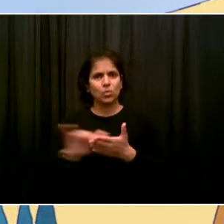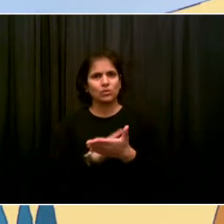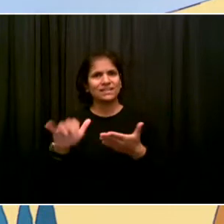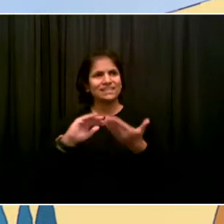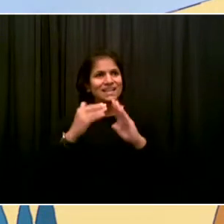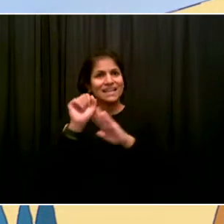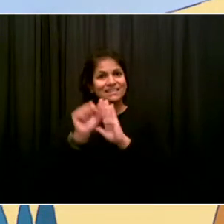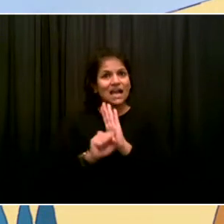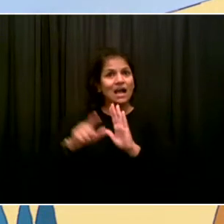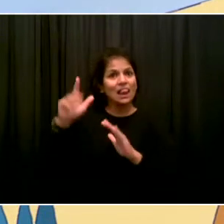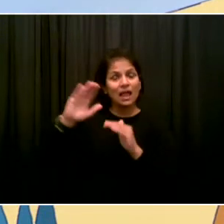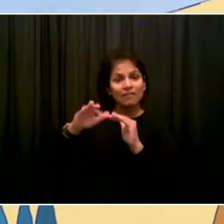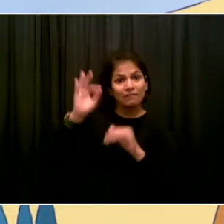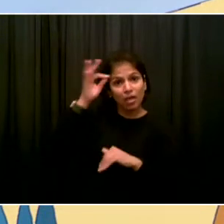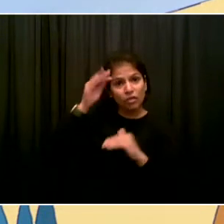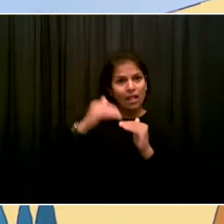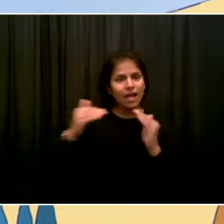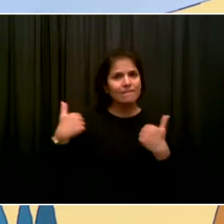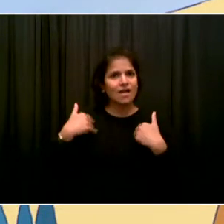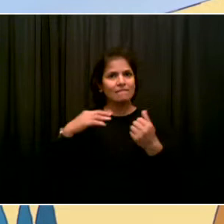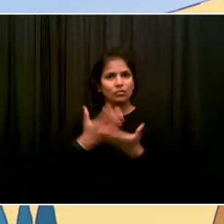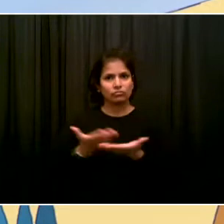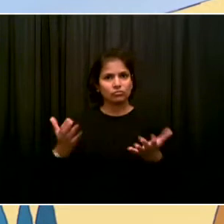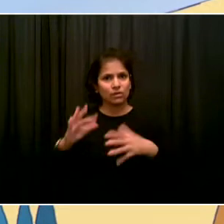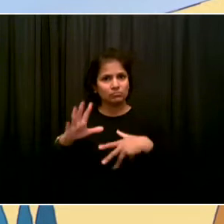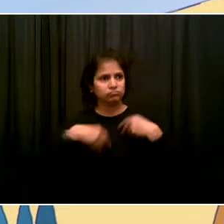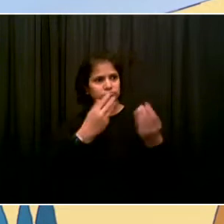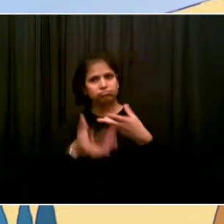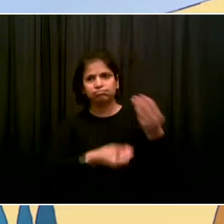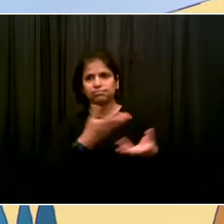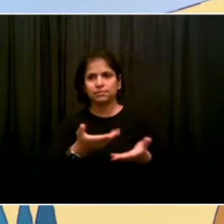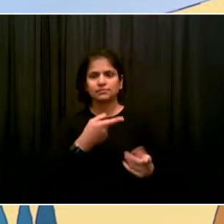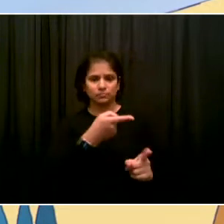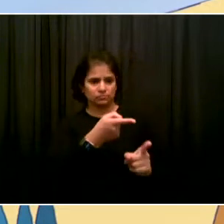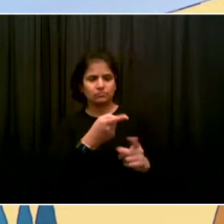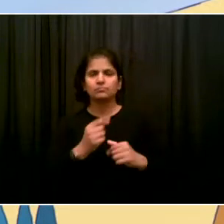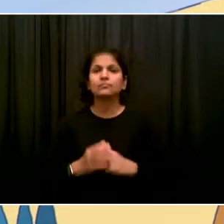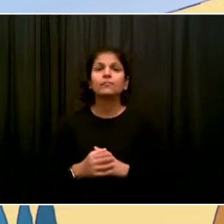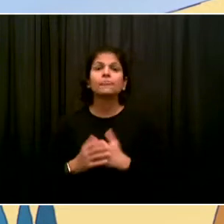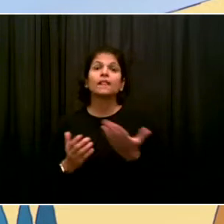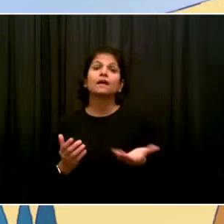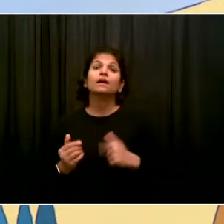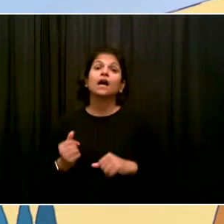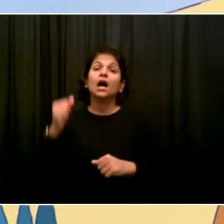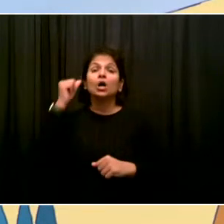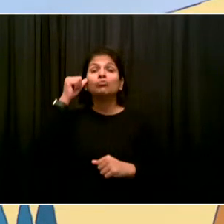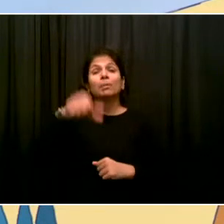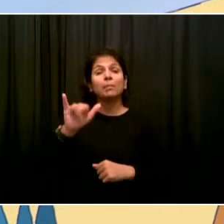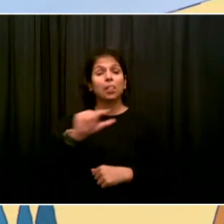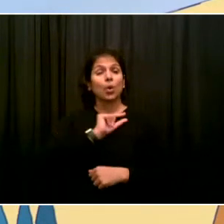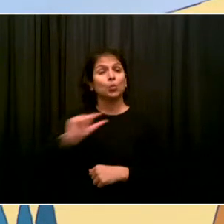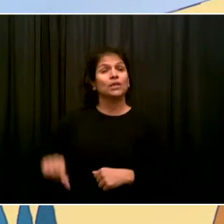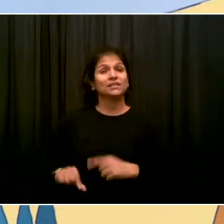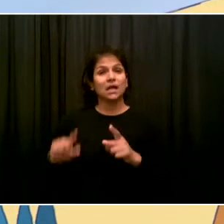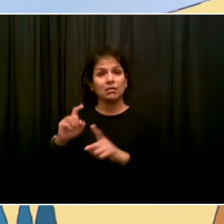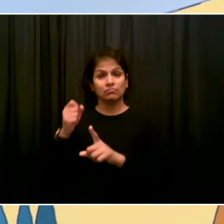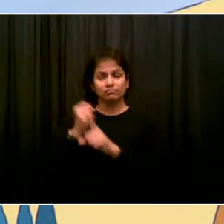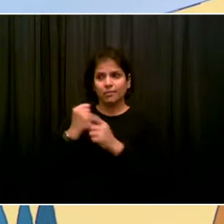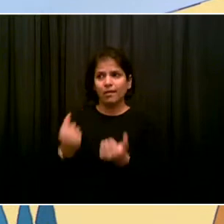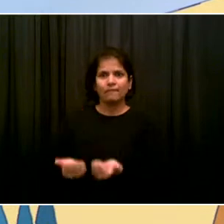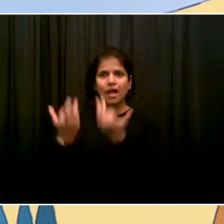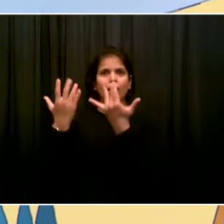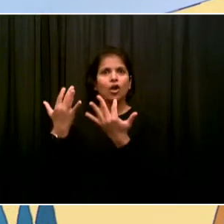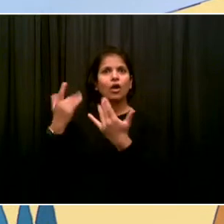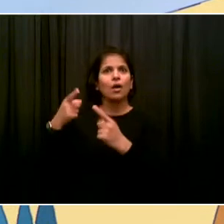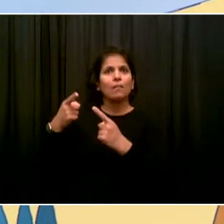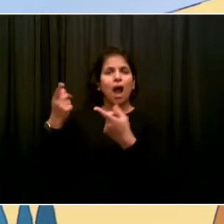ideal. We've had some situations, you remember the fire some months ago in Queens, where there was no way to go back to the home.